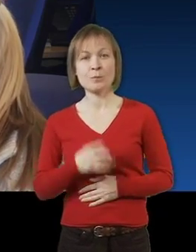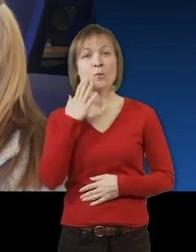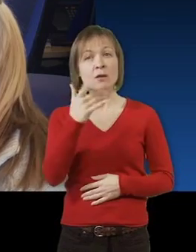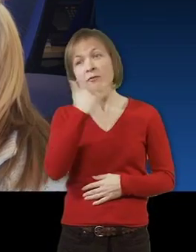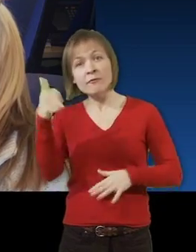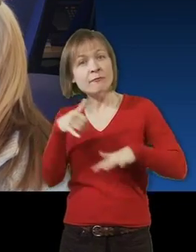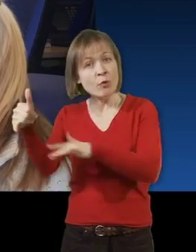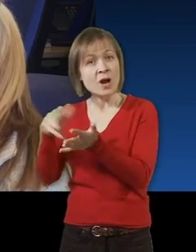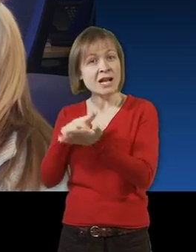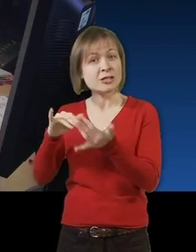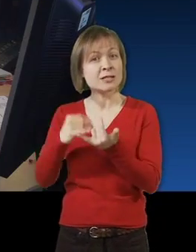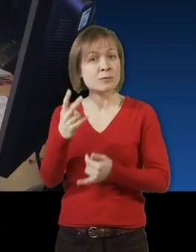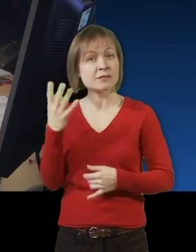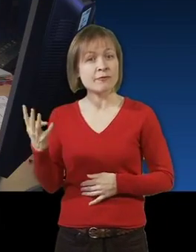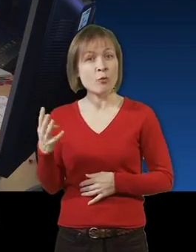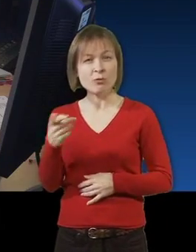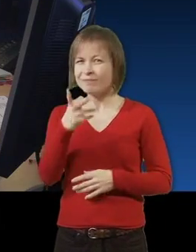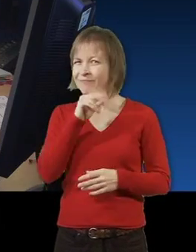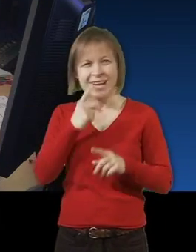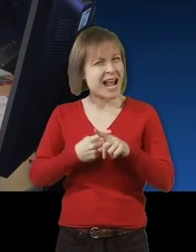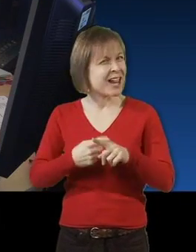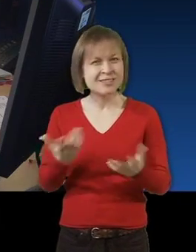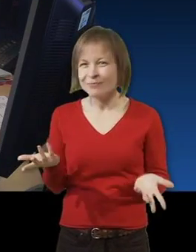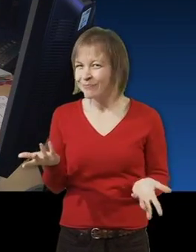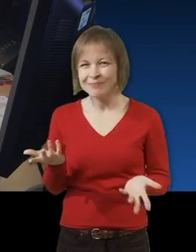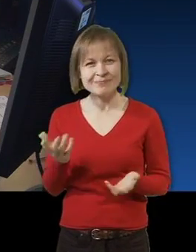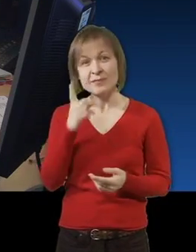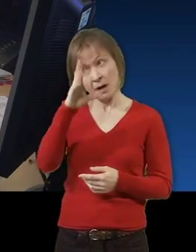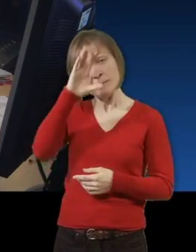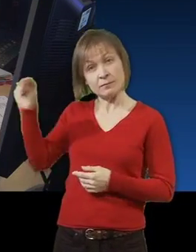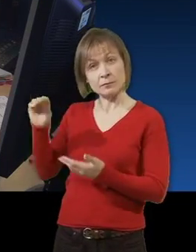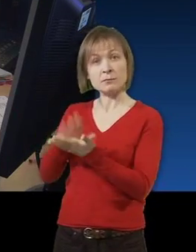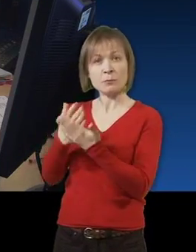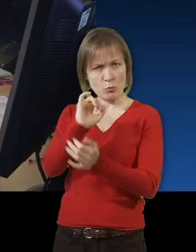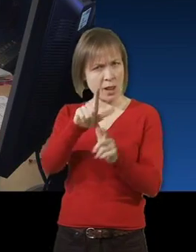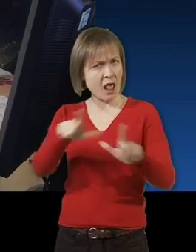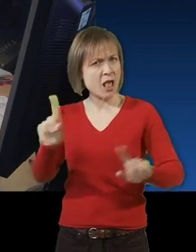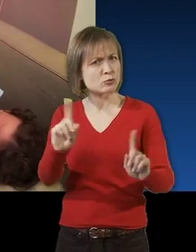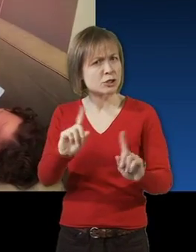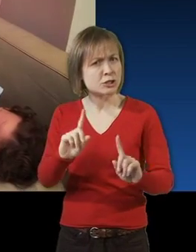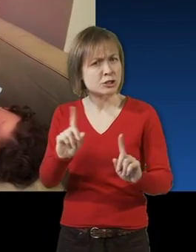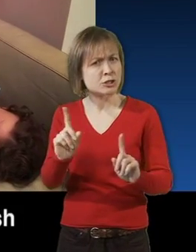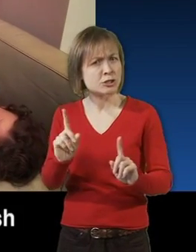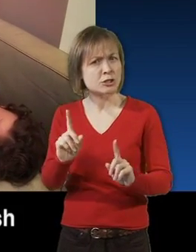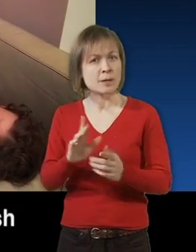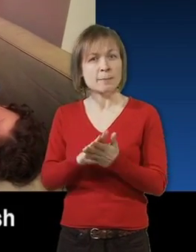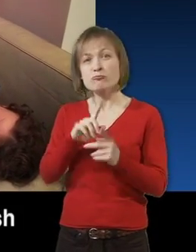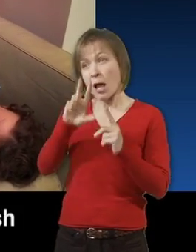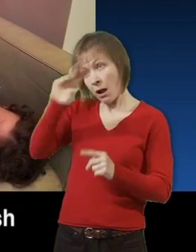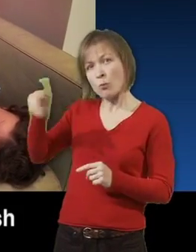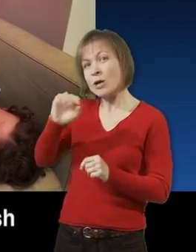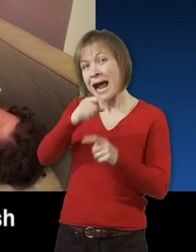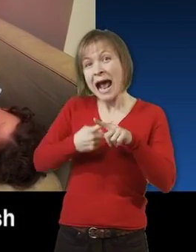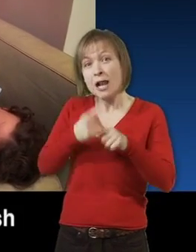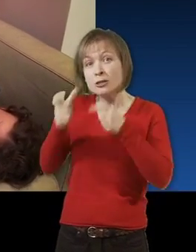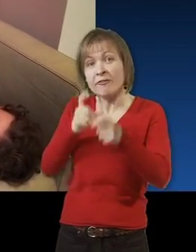When you phone NHS 24, if you do not speak English, you must say the name of your language. Please try